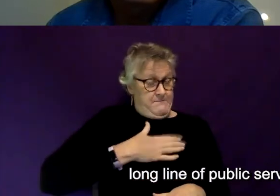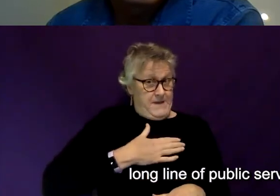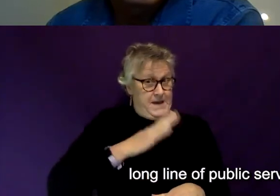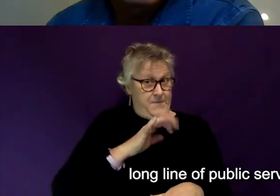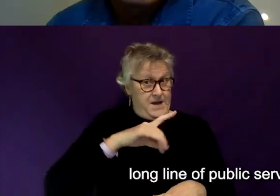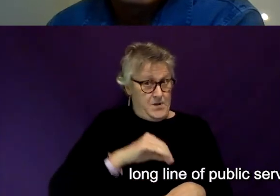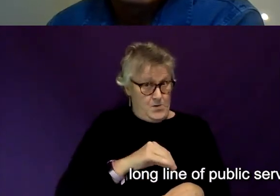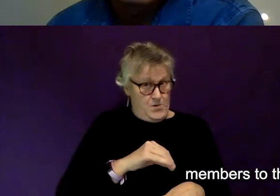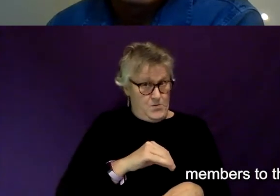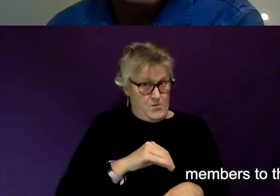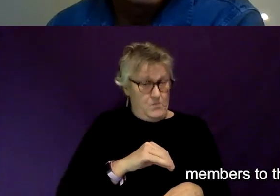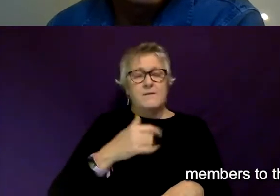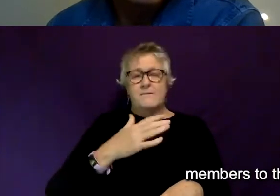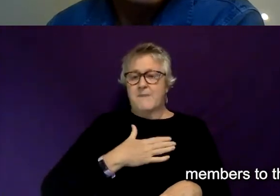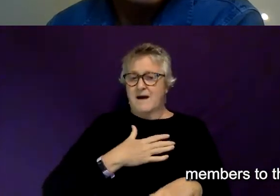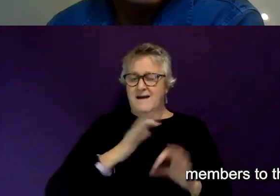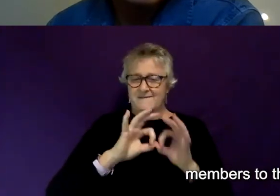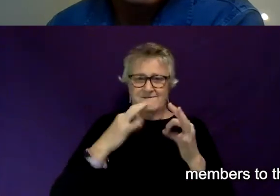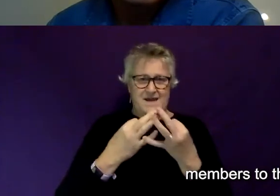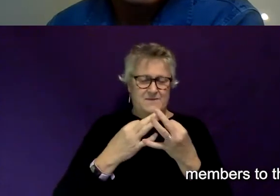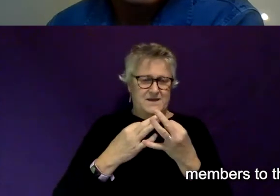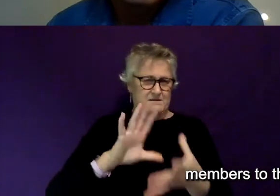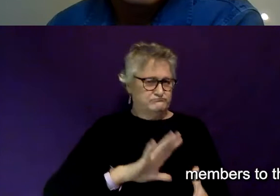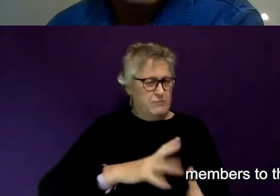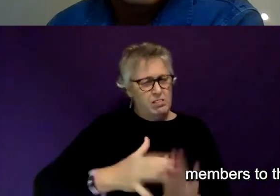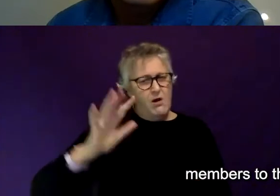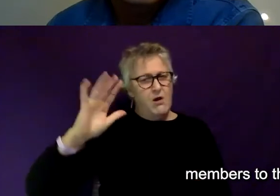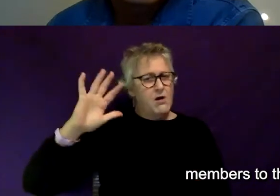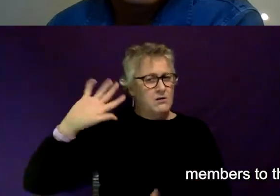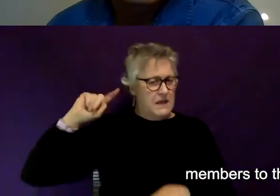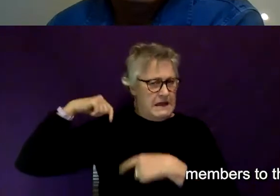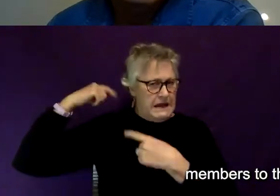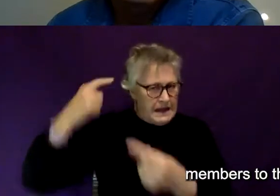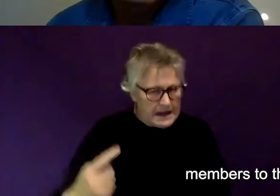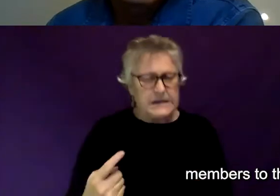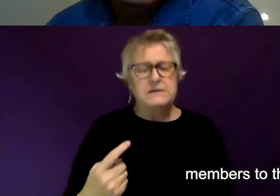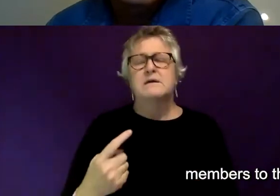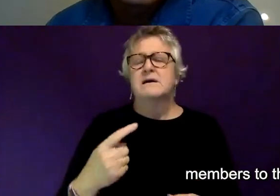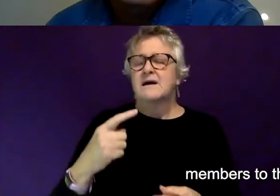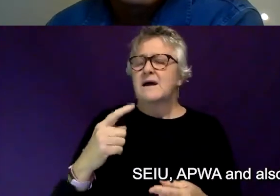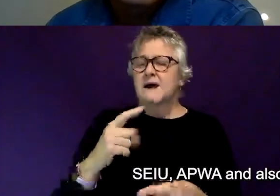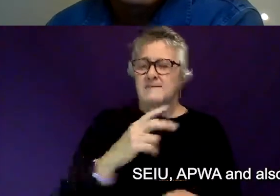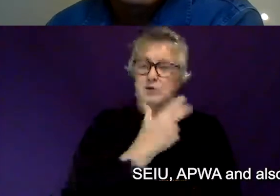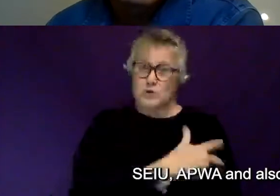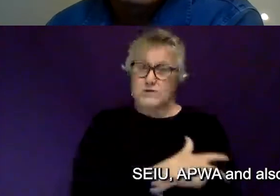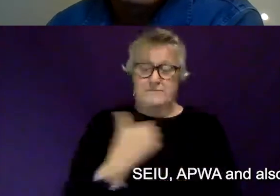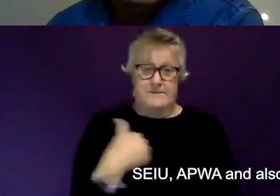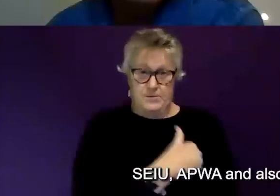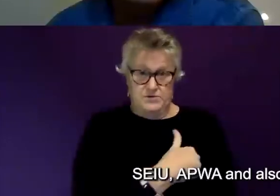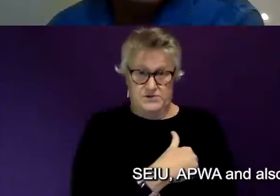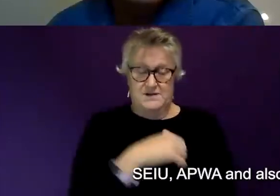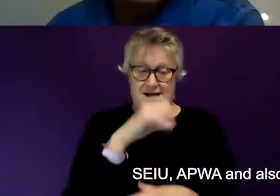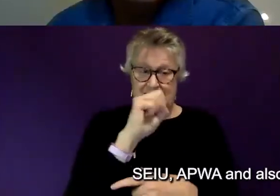public servants. My parents were both members to their respective unions, SEIU, APWU, and also served